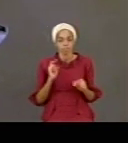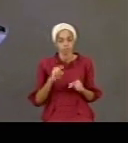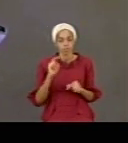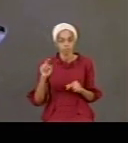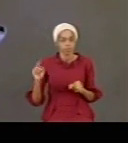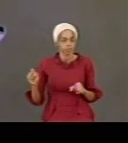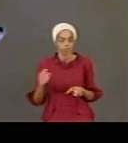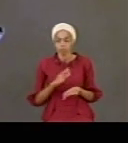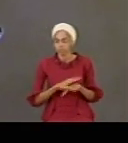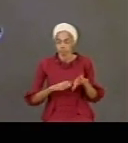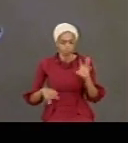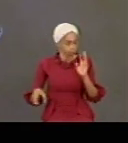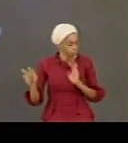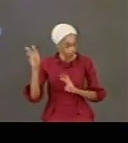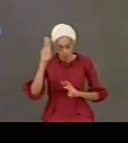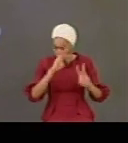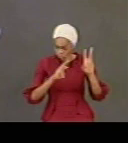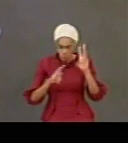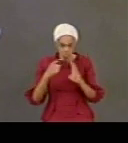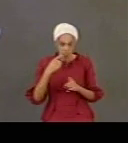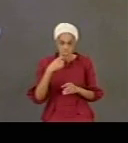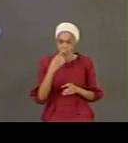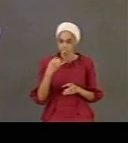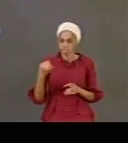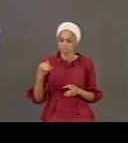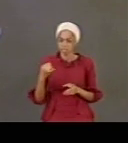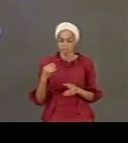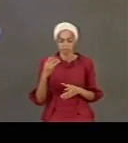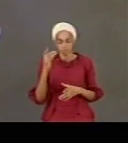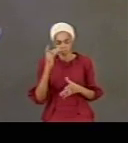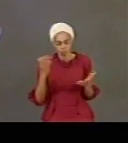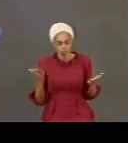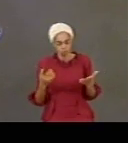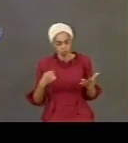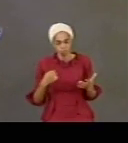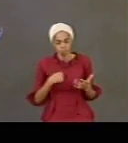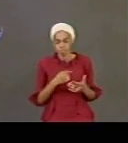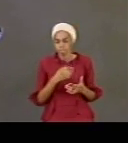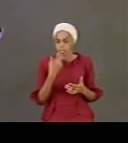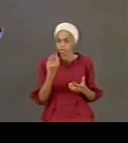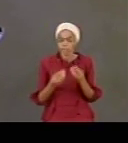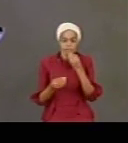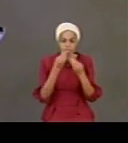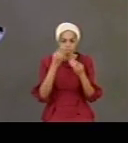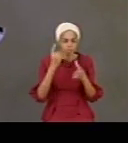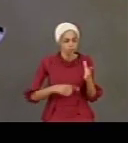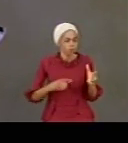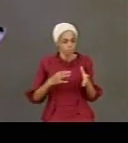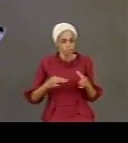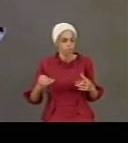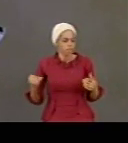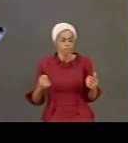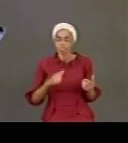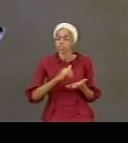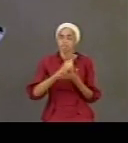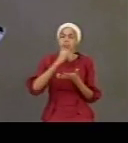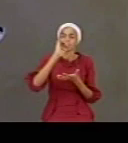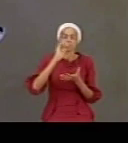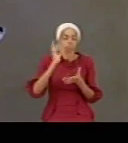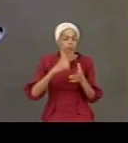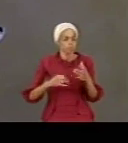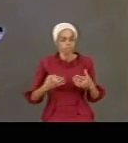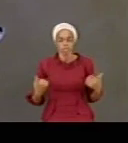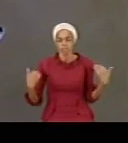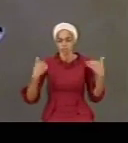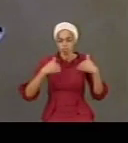no thought, saying, what shall we eat, or what shall we drink, or wherewith shall we be clothed? For after all